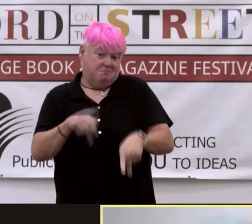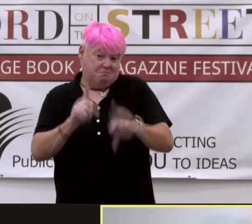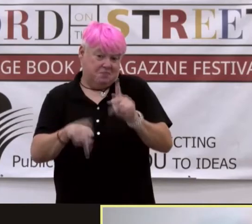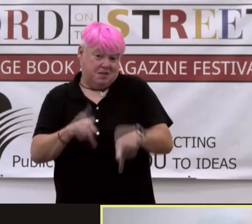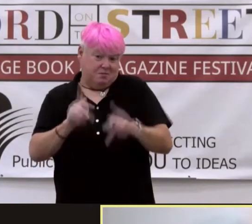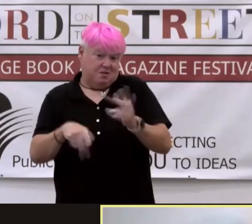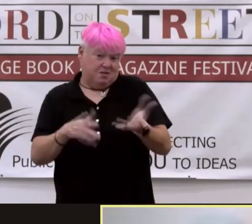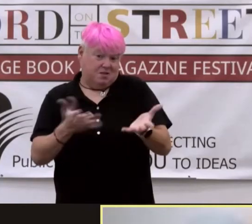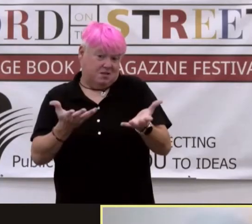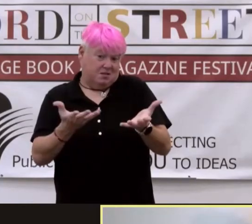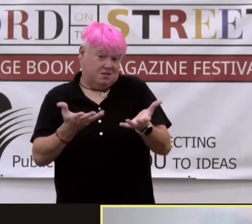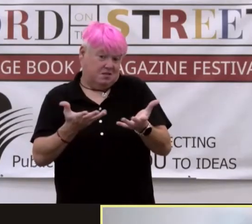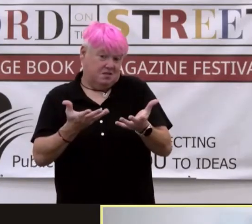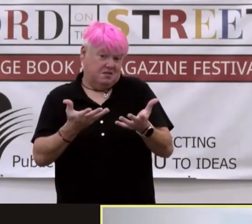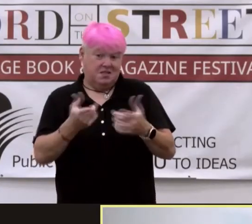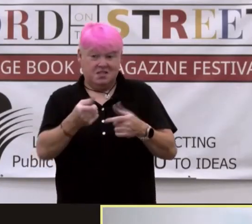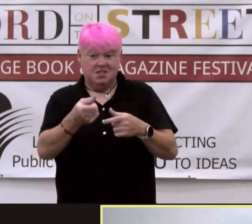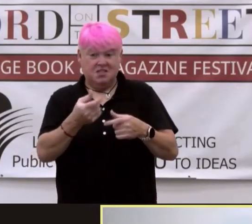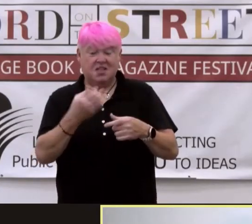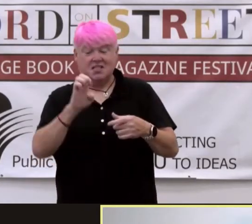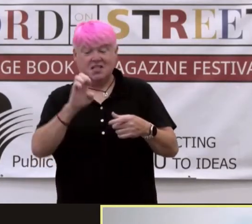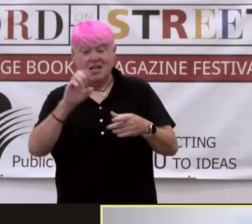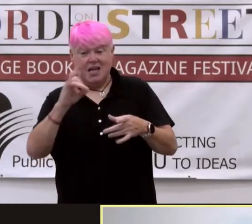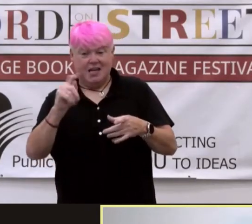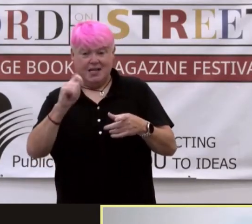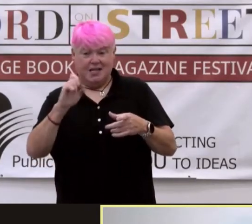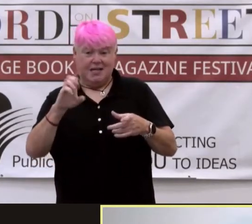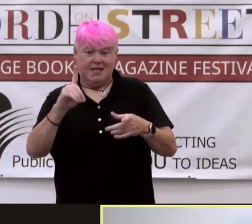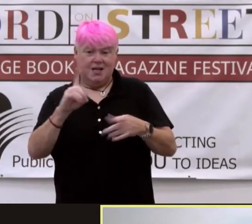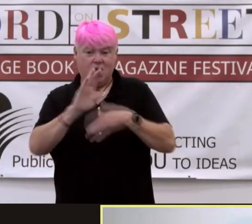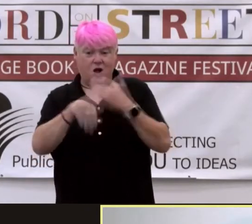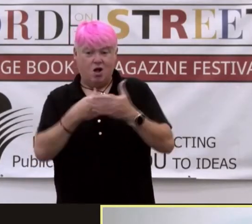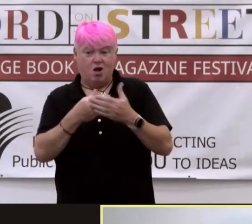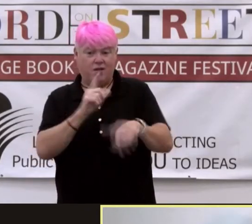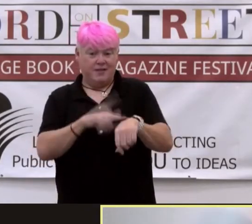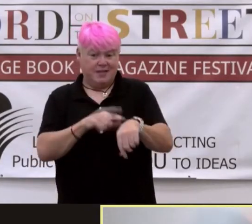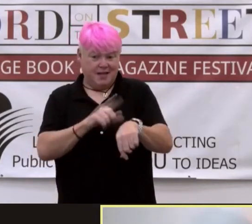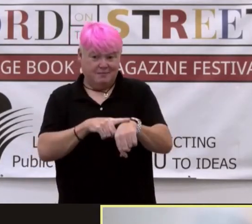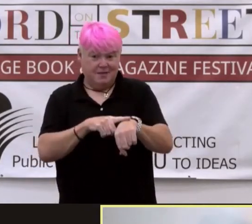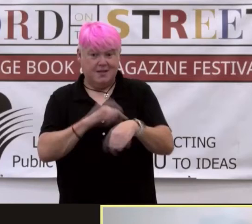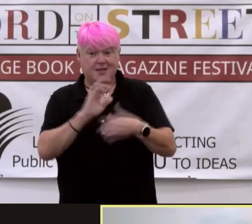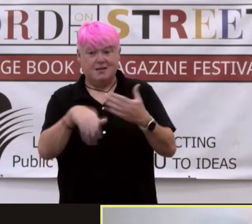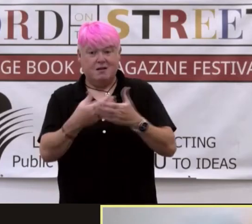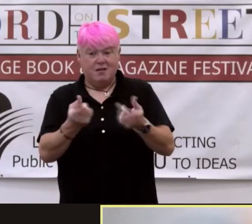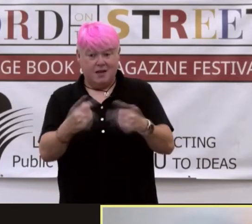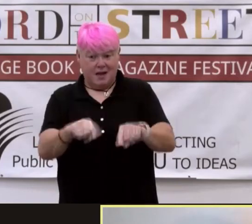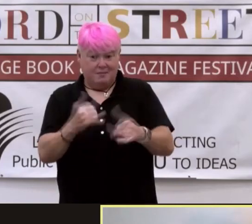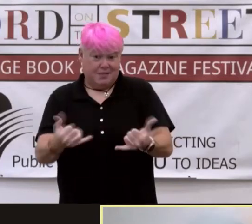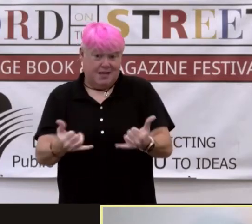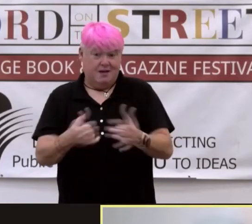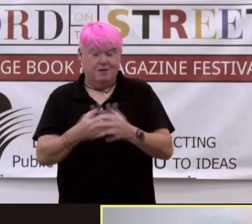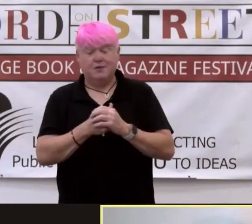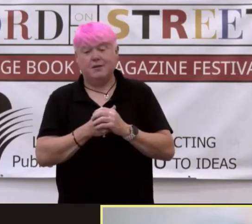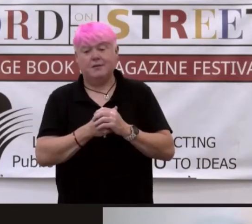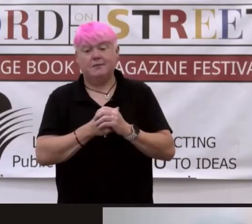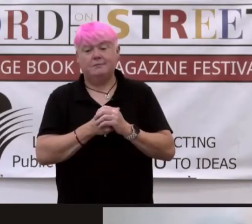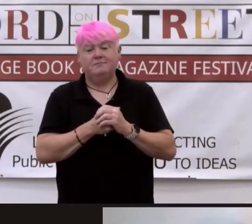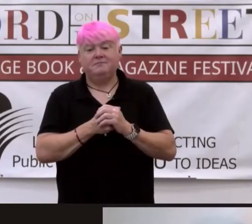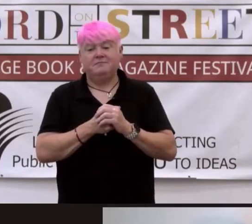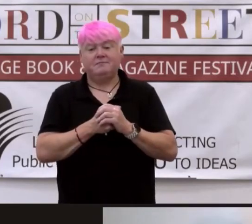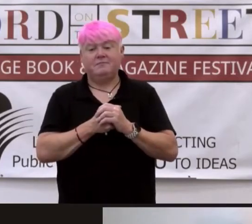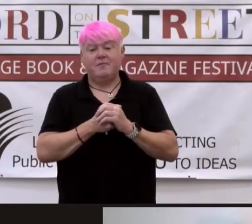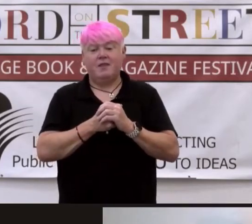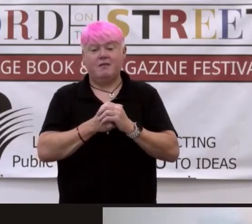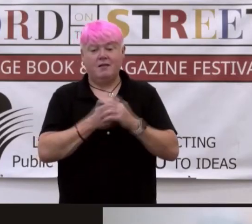time now. That's my life. So it didn't happen before, but that's all that happens now. Yeah. Yep. And it